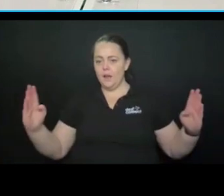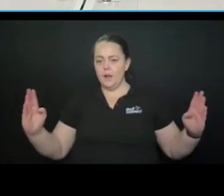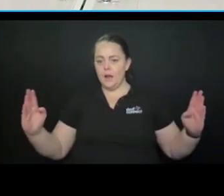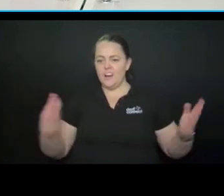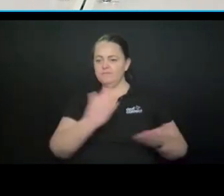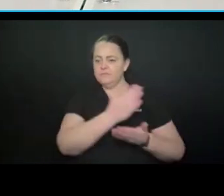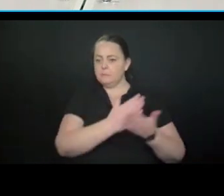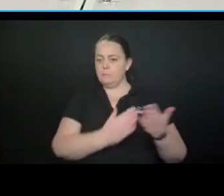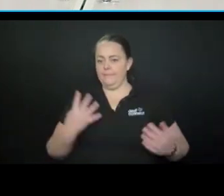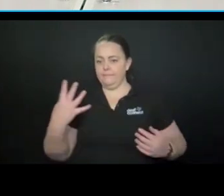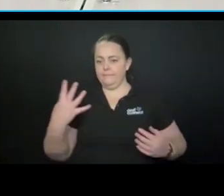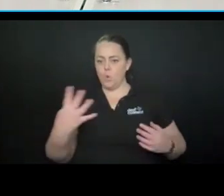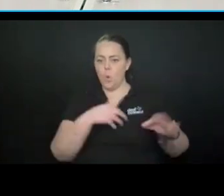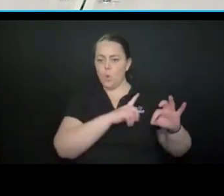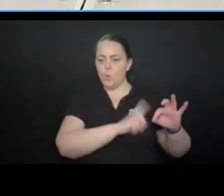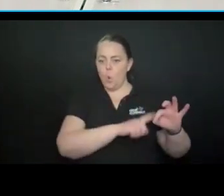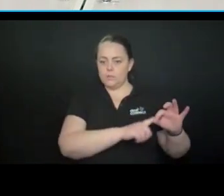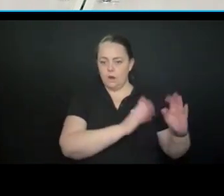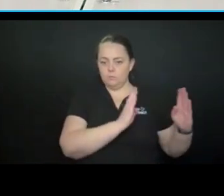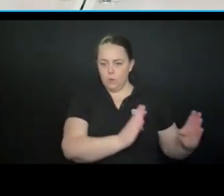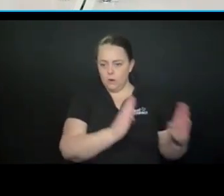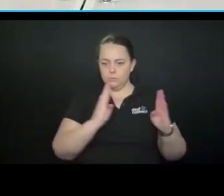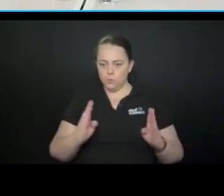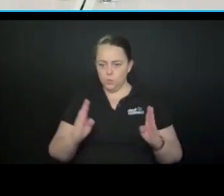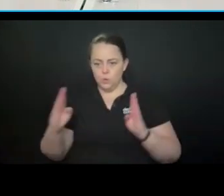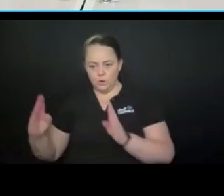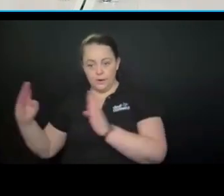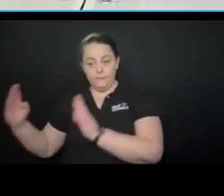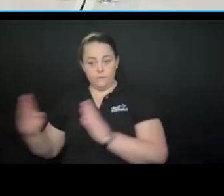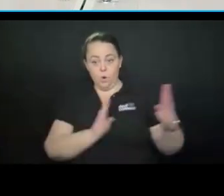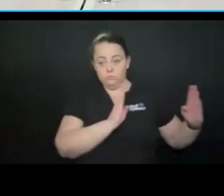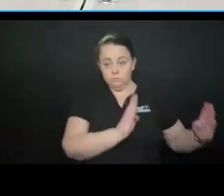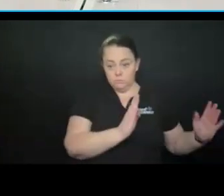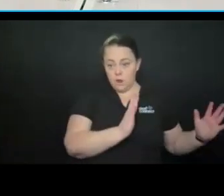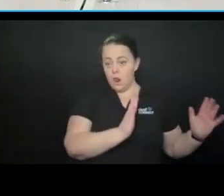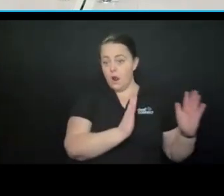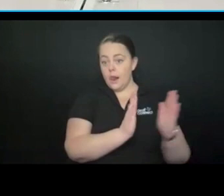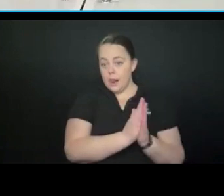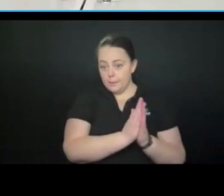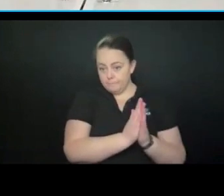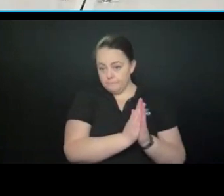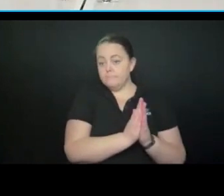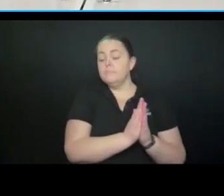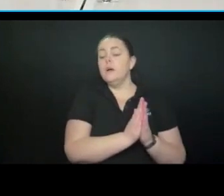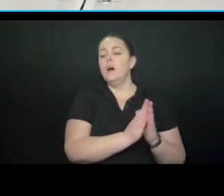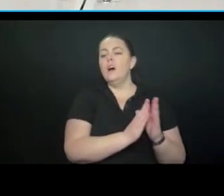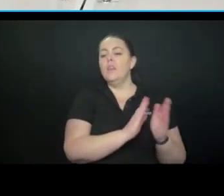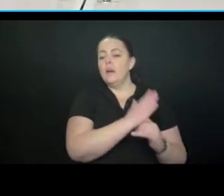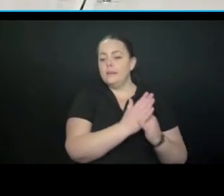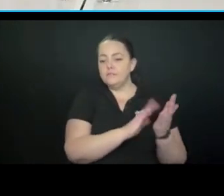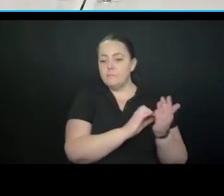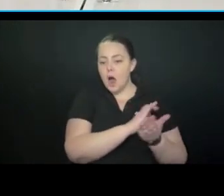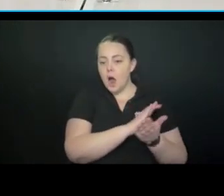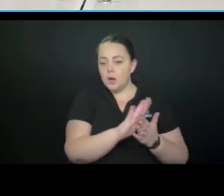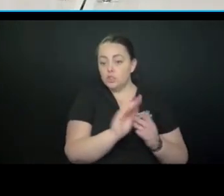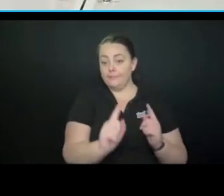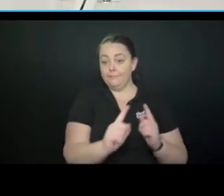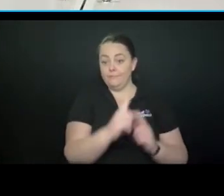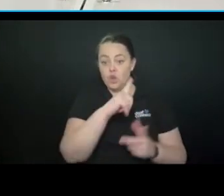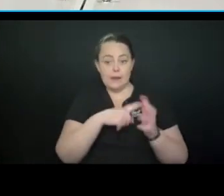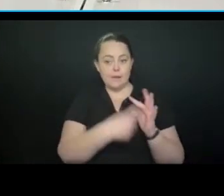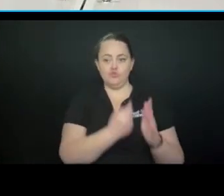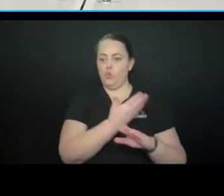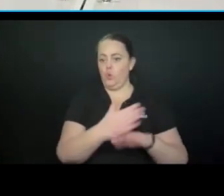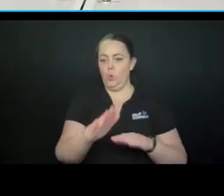for the new quality indicators as well as the existing suite. So as Emma said, we'll continue to support quality improvement through